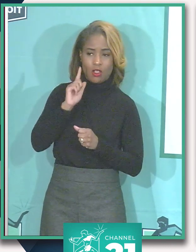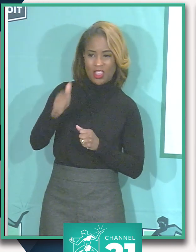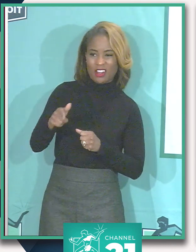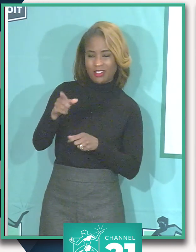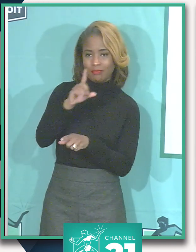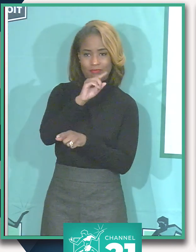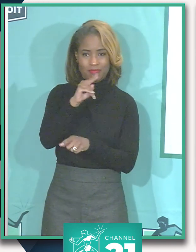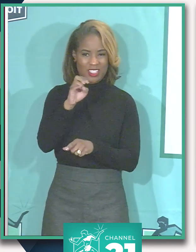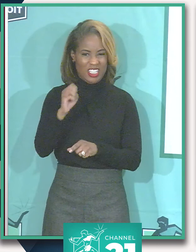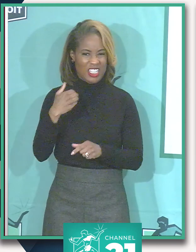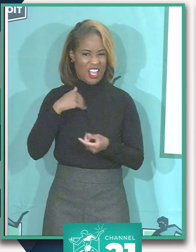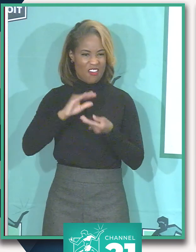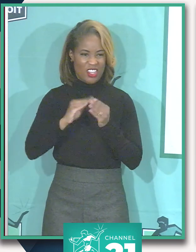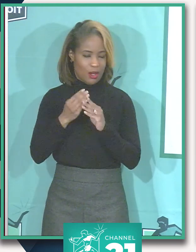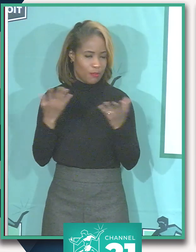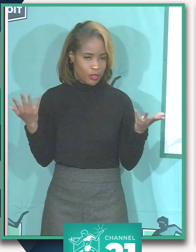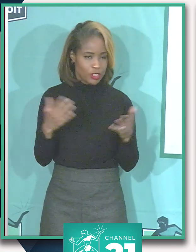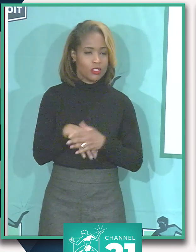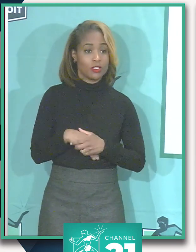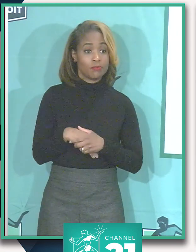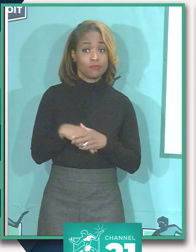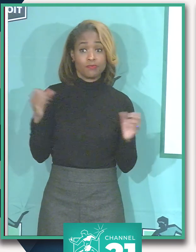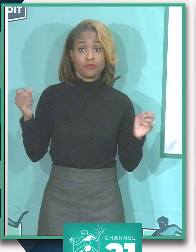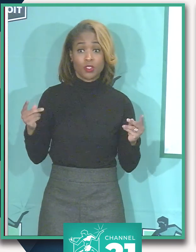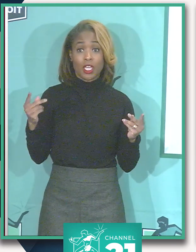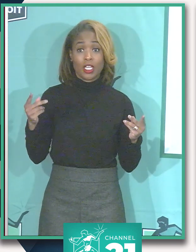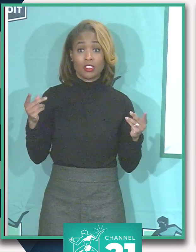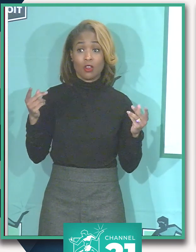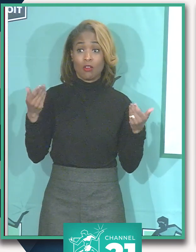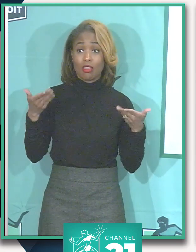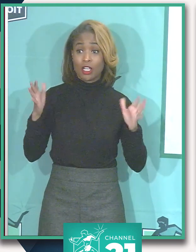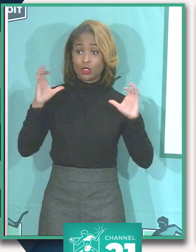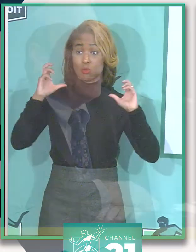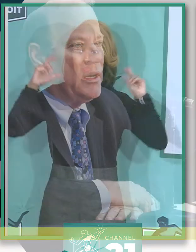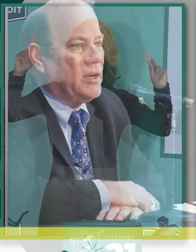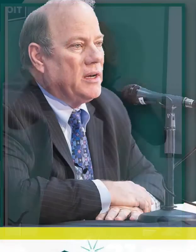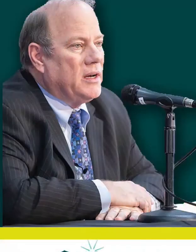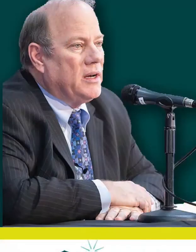all the numbers that anybody could possibly want. Yeah. All right, well, I'll let you guys get back to work, and thank you very